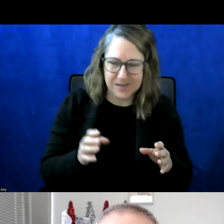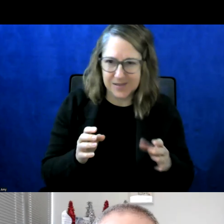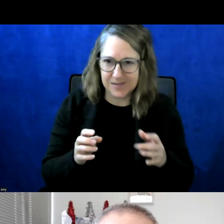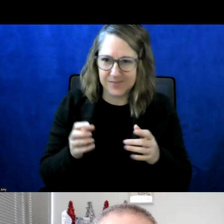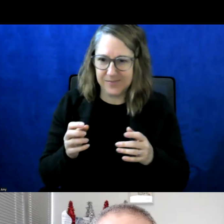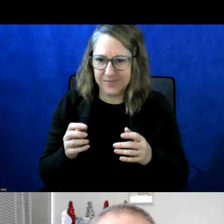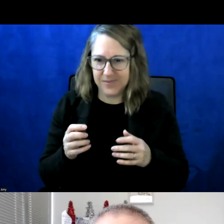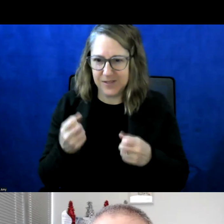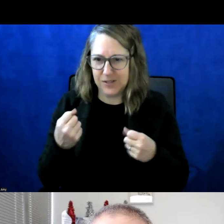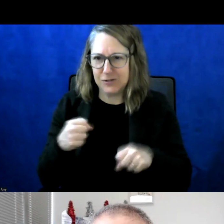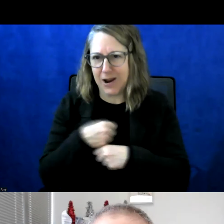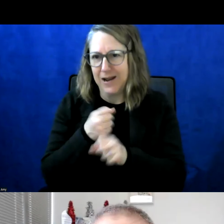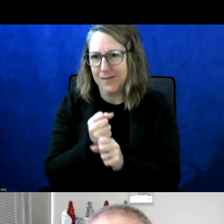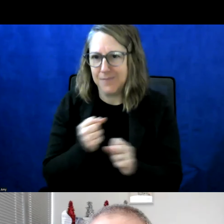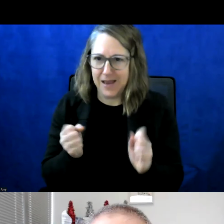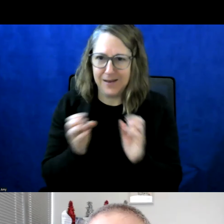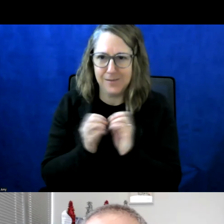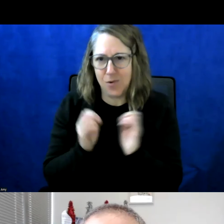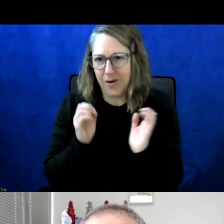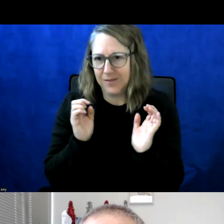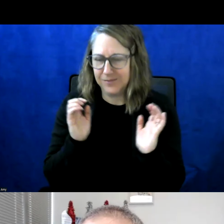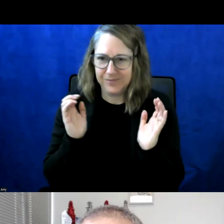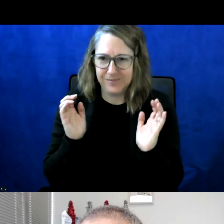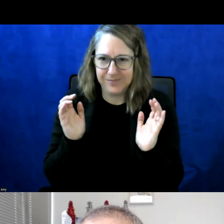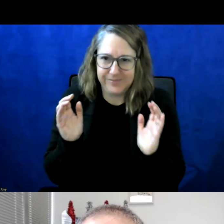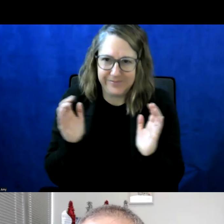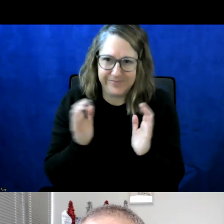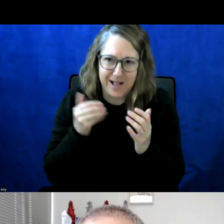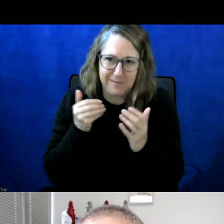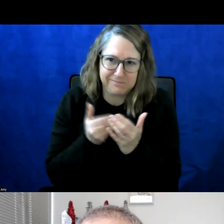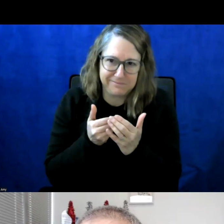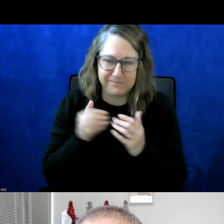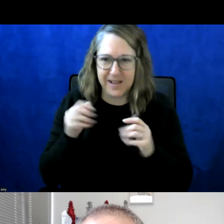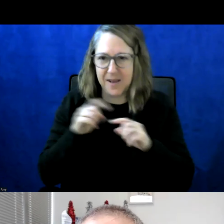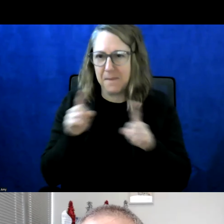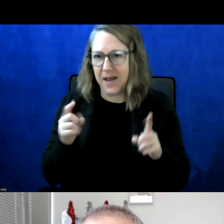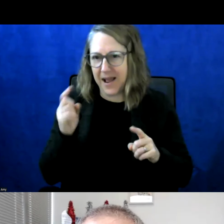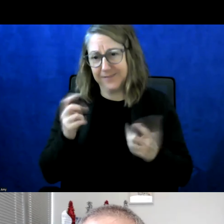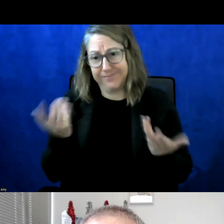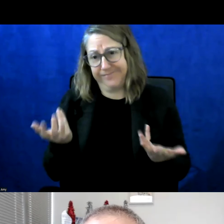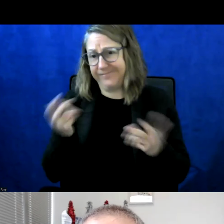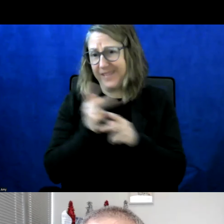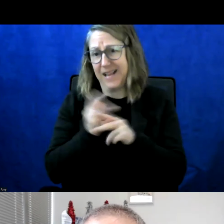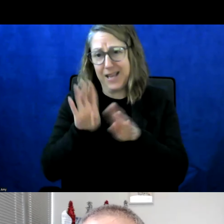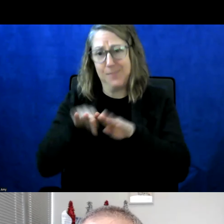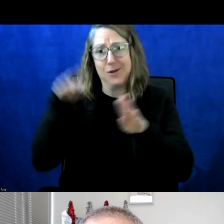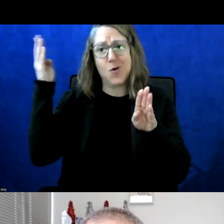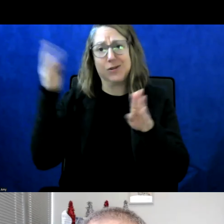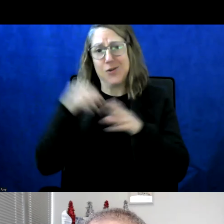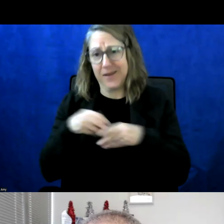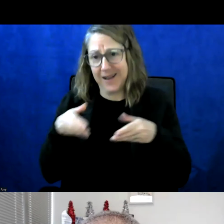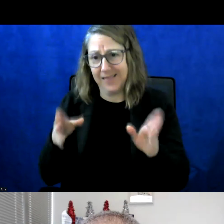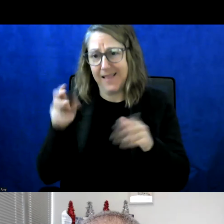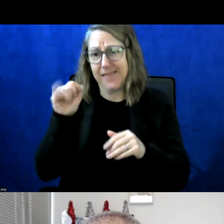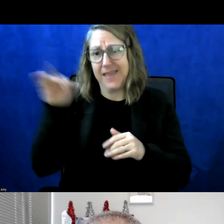trying to make the environment more intimate. I would say keep the doors open, and you know what? Let the air,